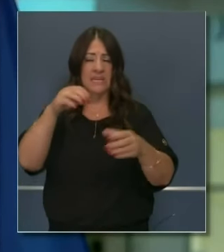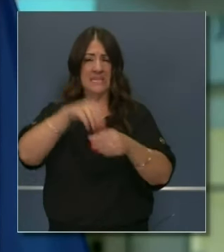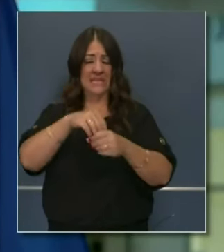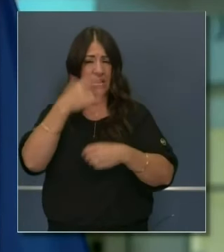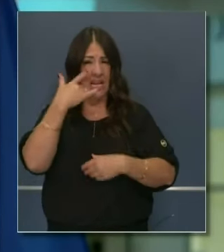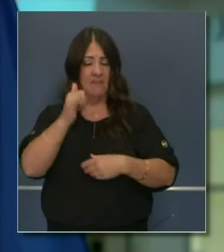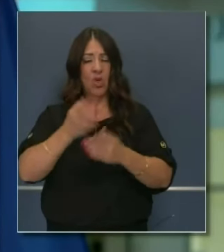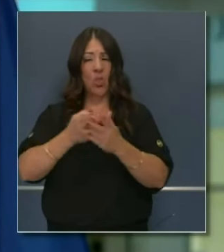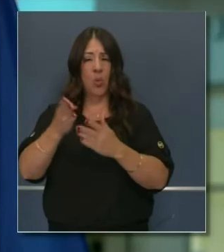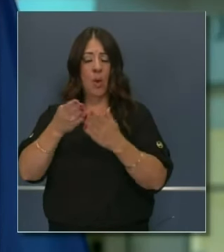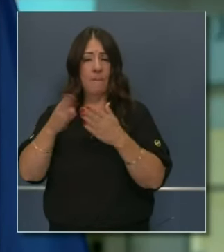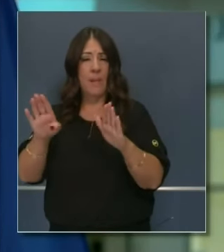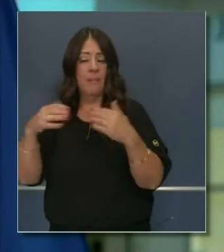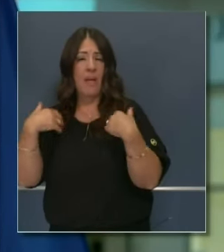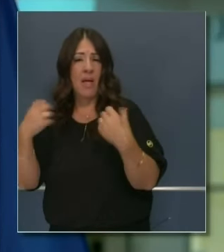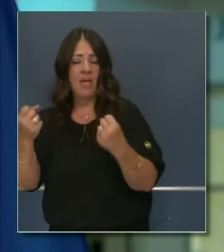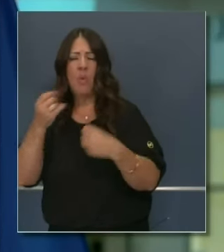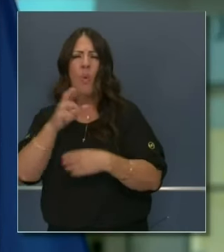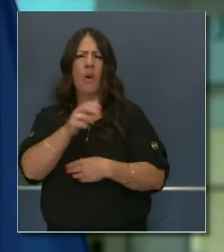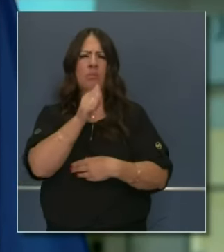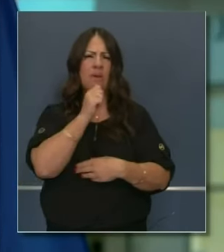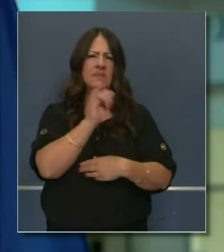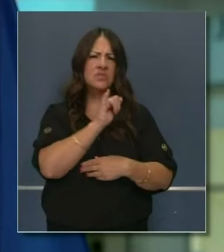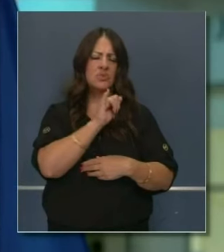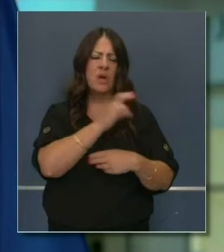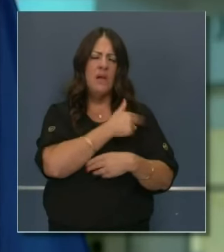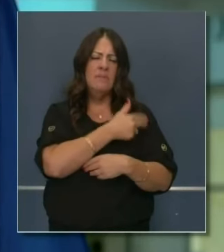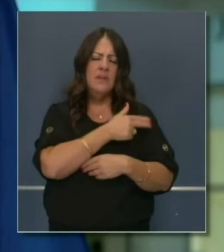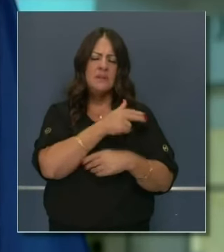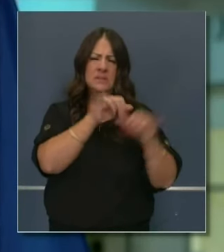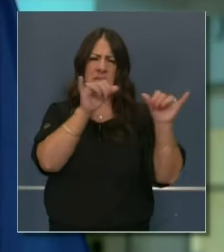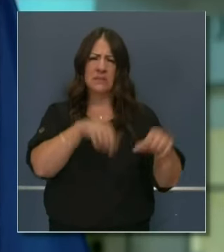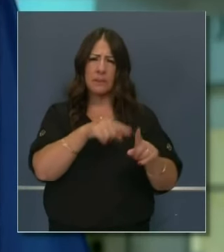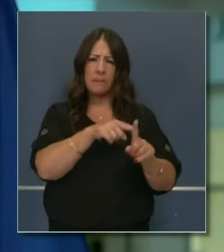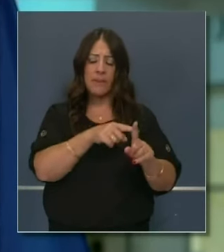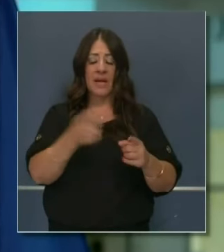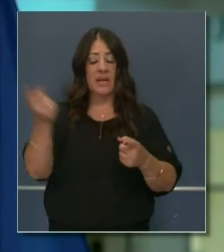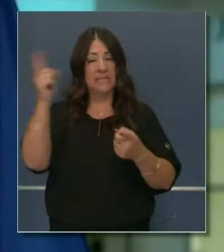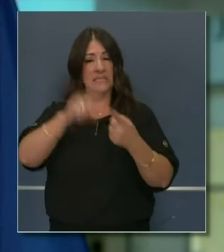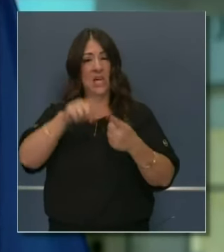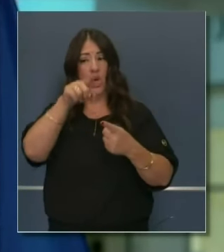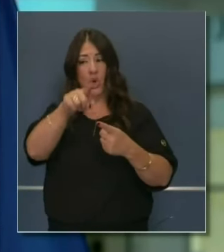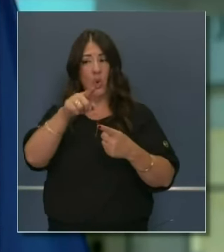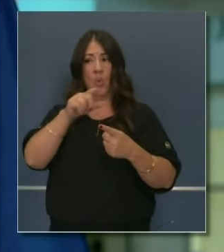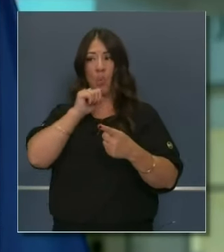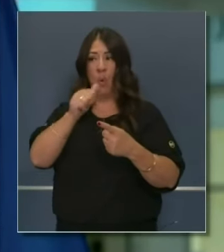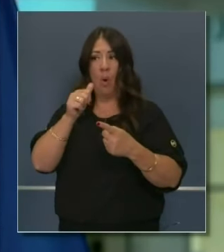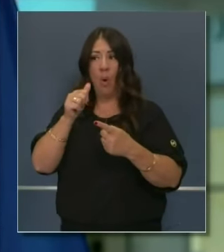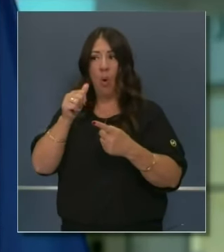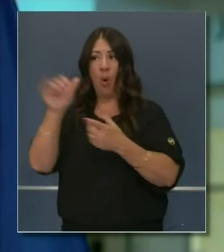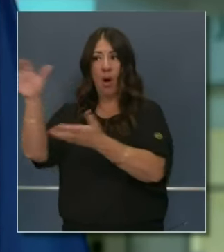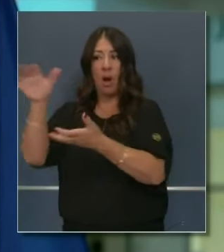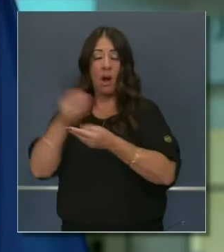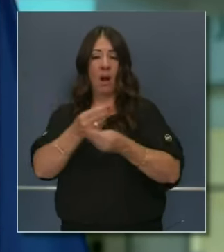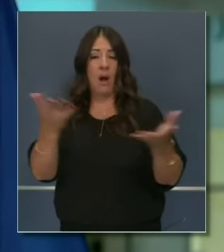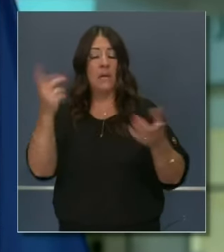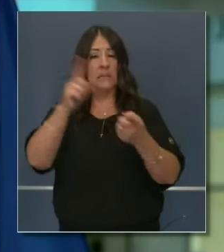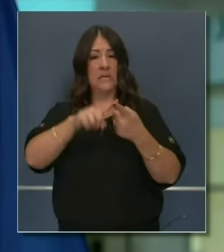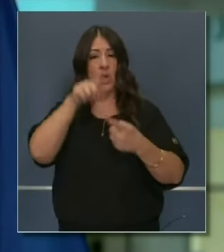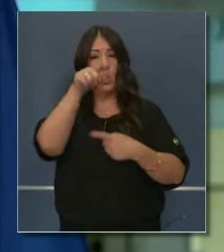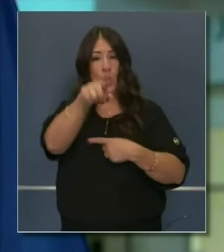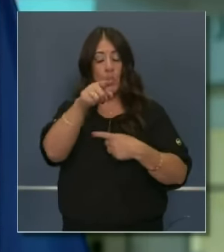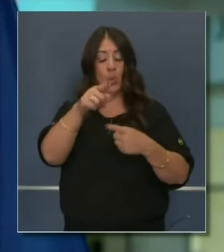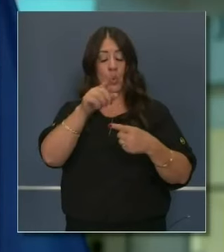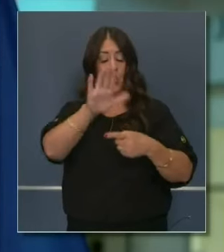health or private healthcare systems, until the state reviews and approves it? Correct. We will review. That's why my